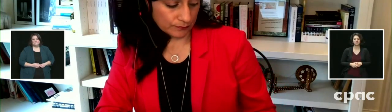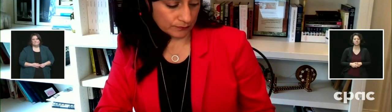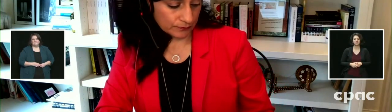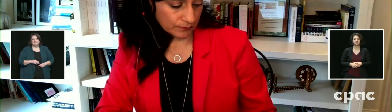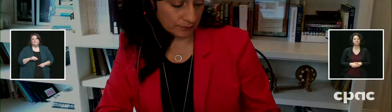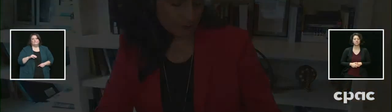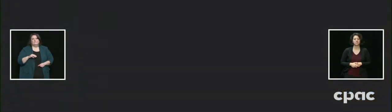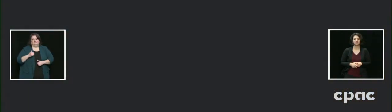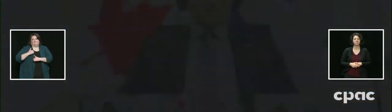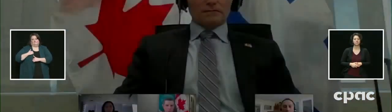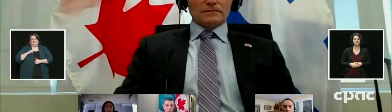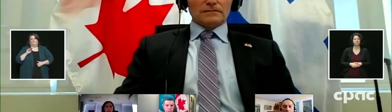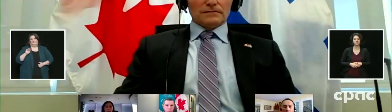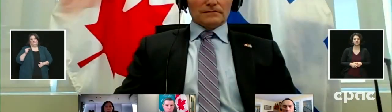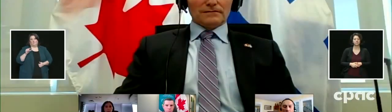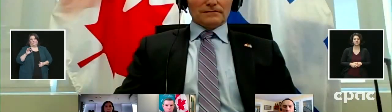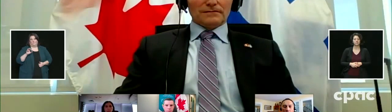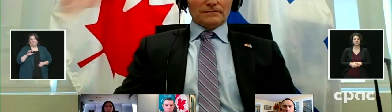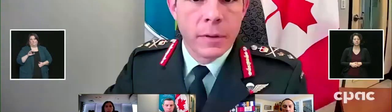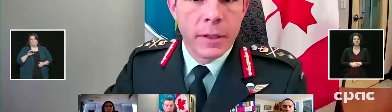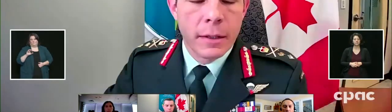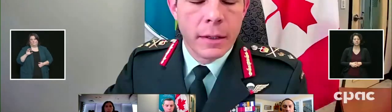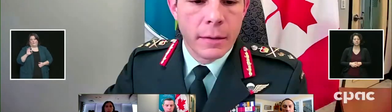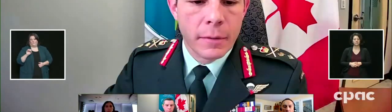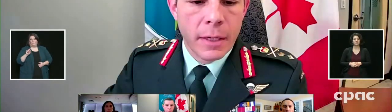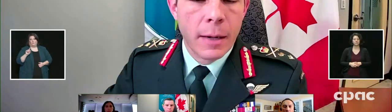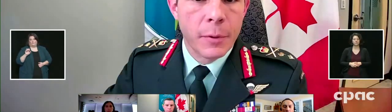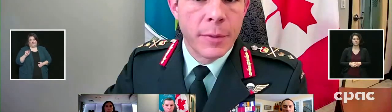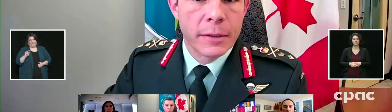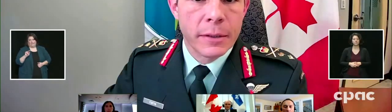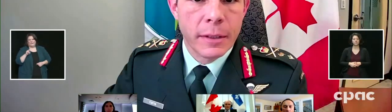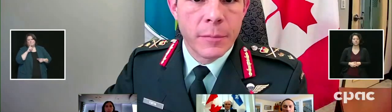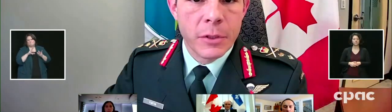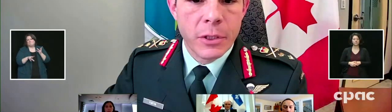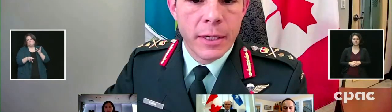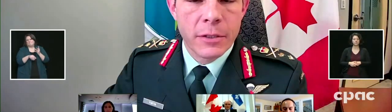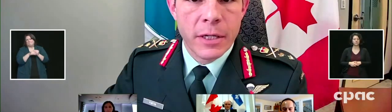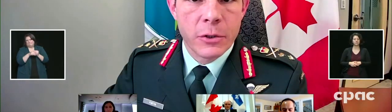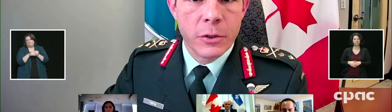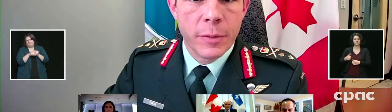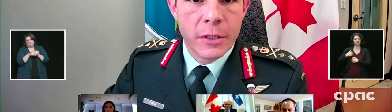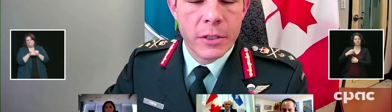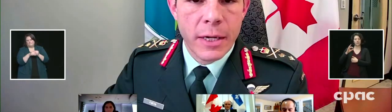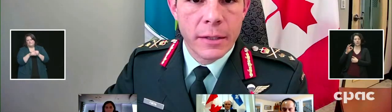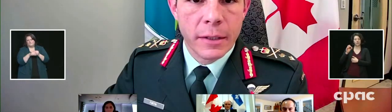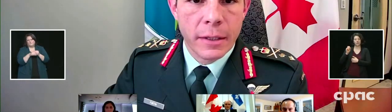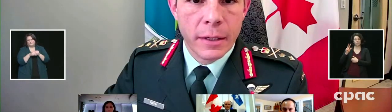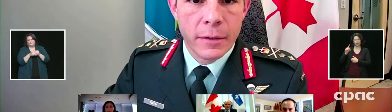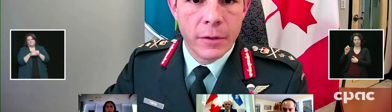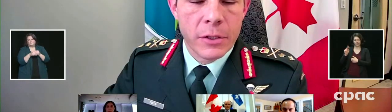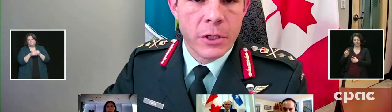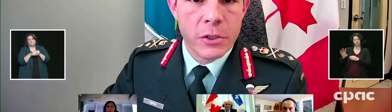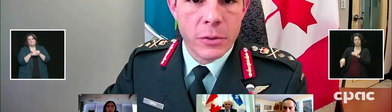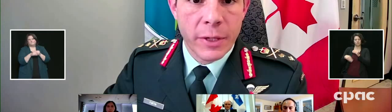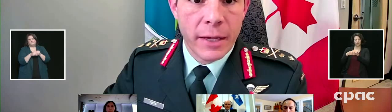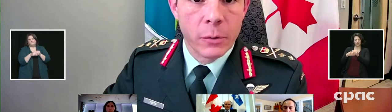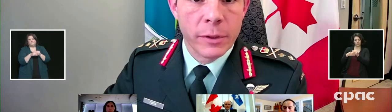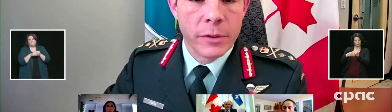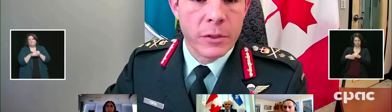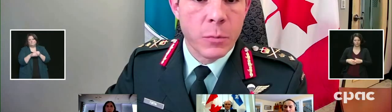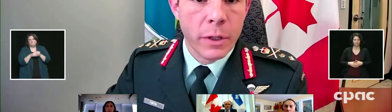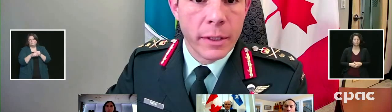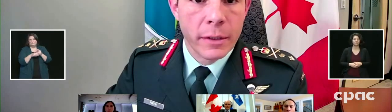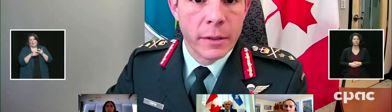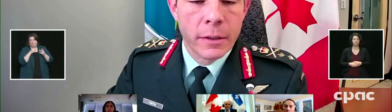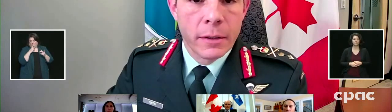I can perhaps just compliment Ms. Anand's answer by saying that the discussions that we had all the way to